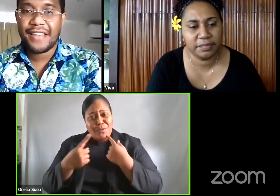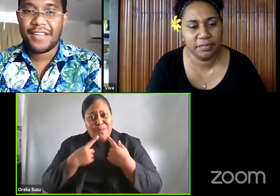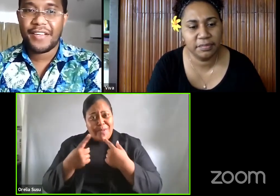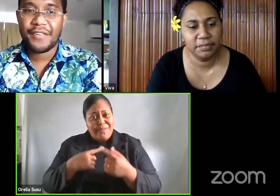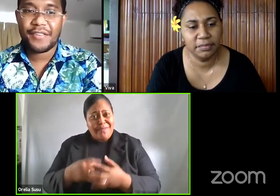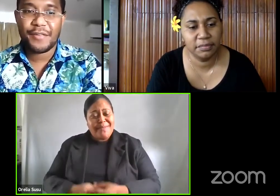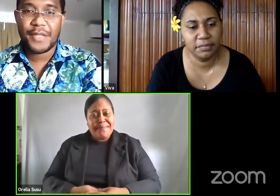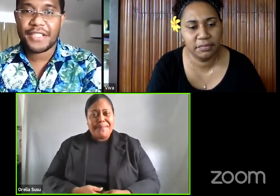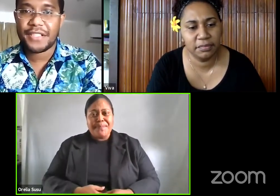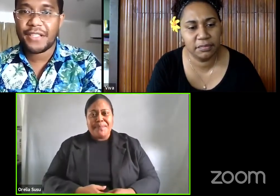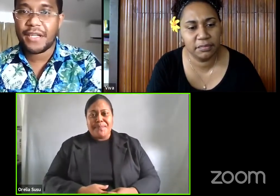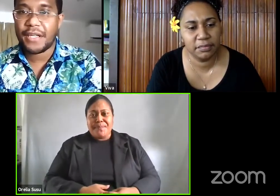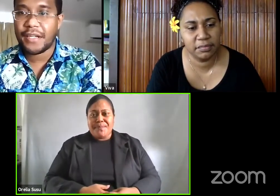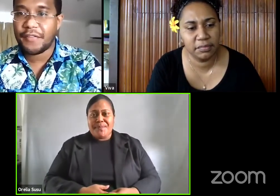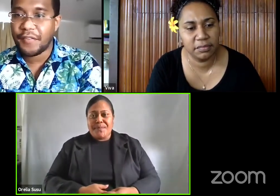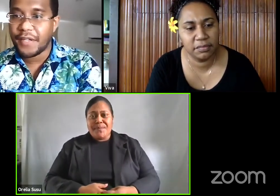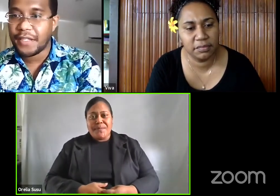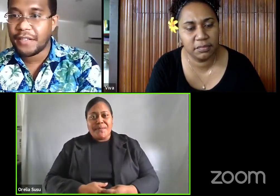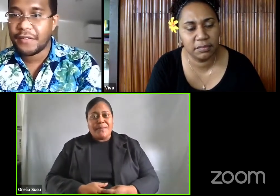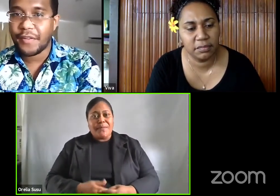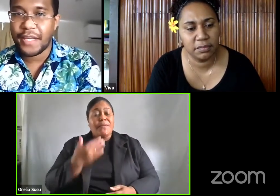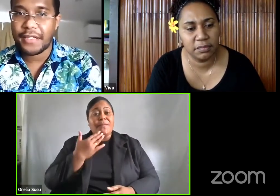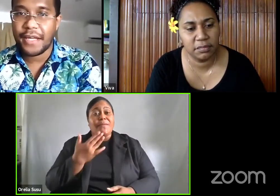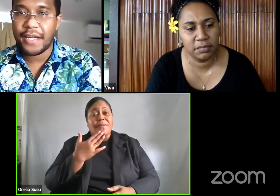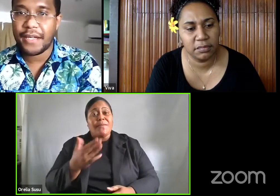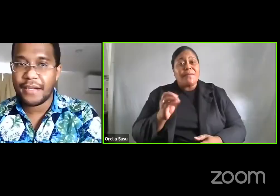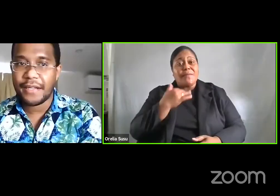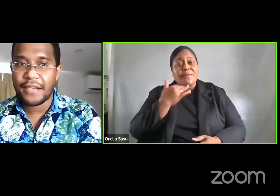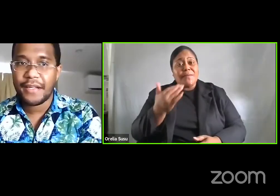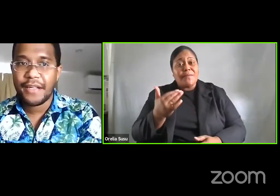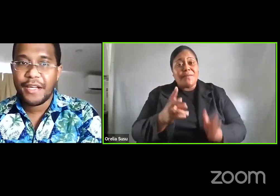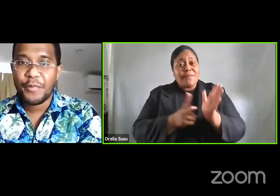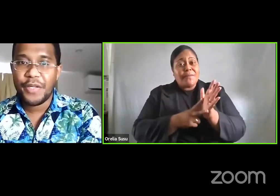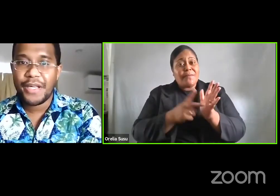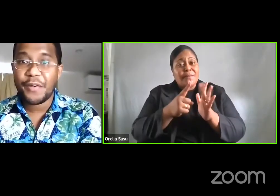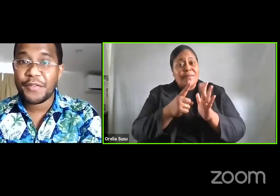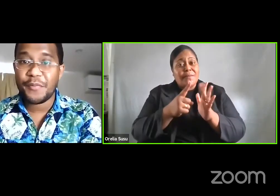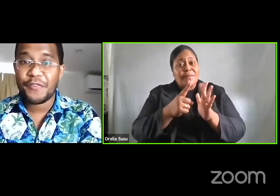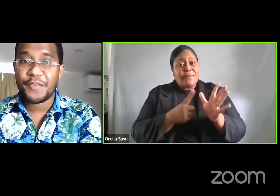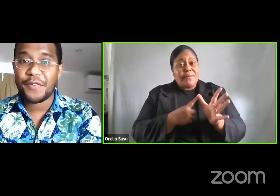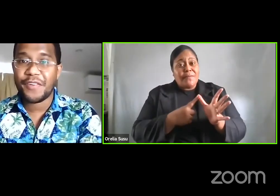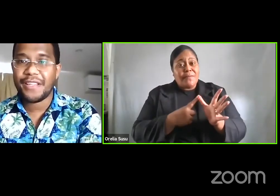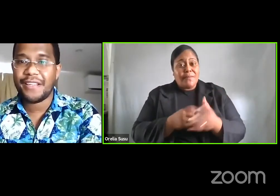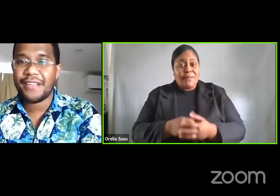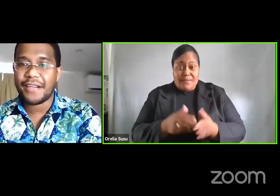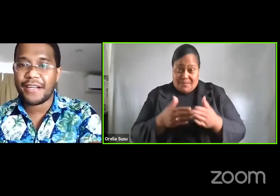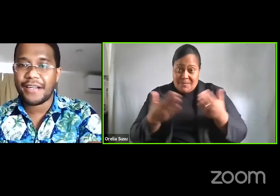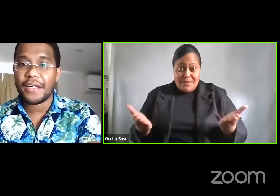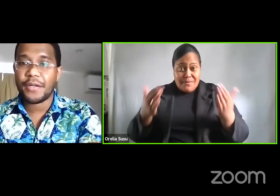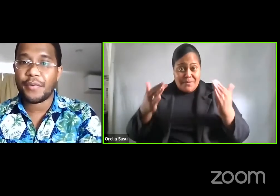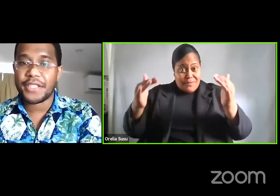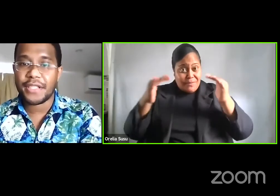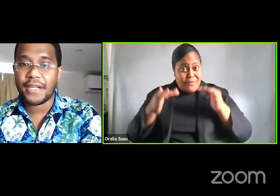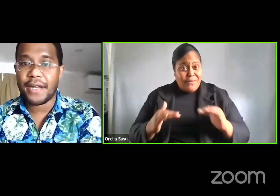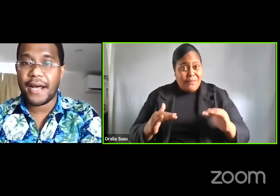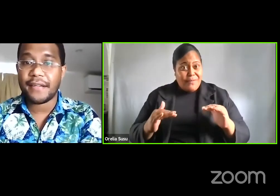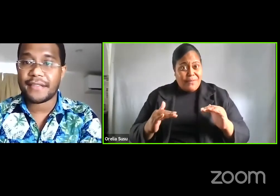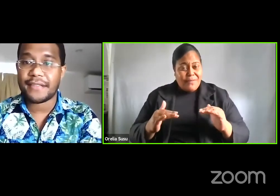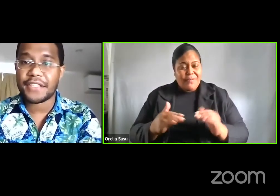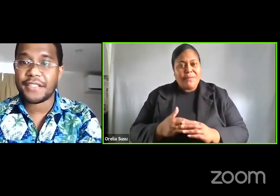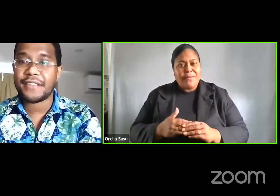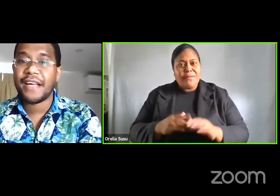thank you so much uh viva for that and uh we are going to move on to the uh question